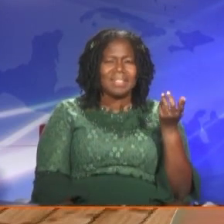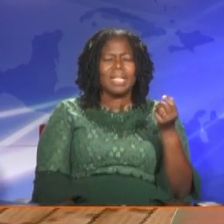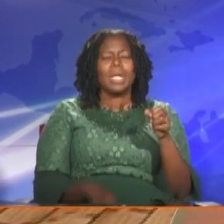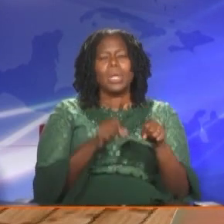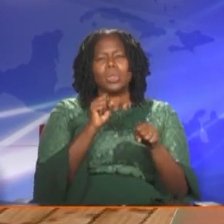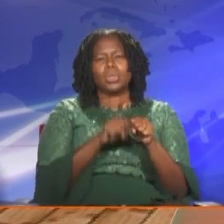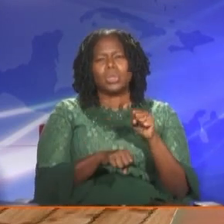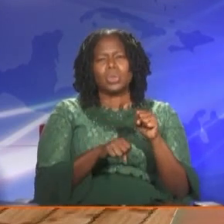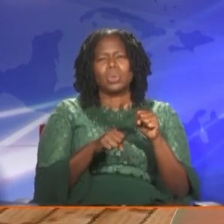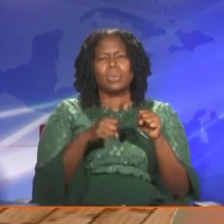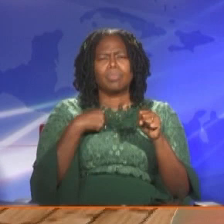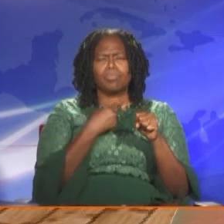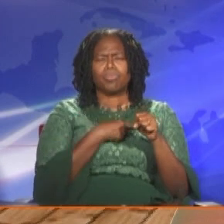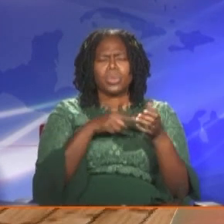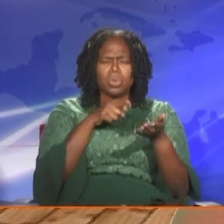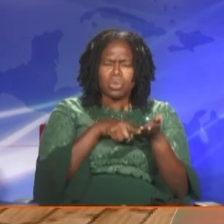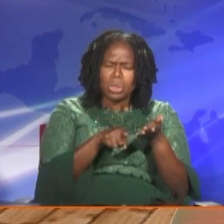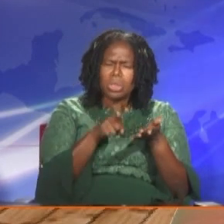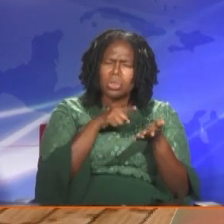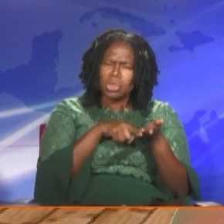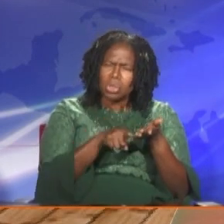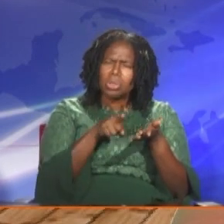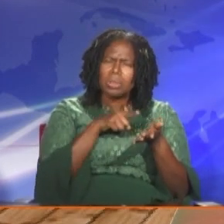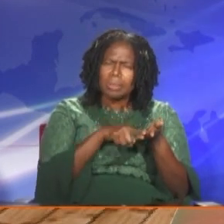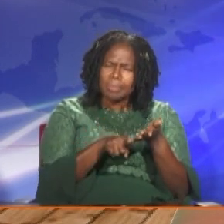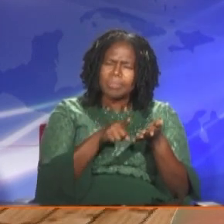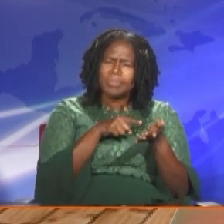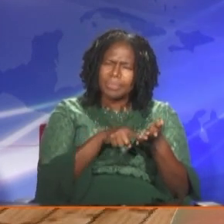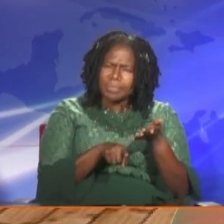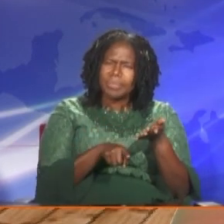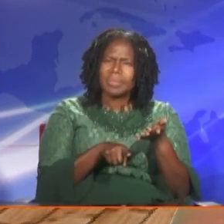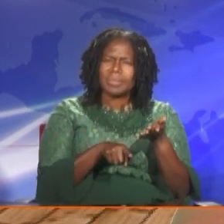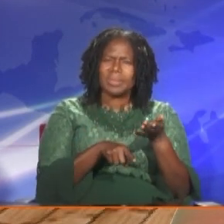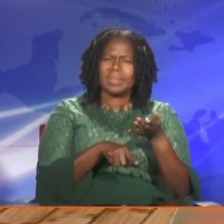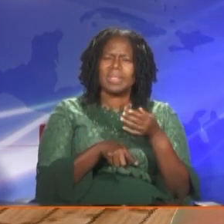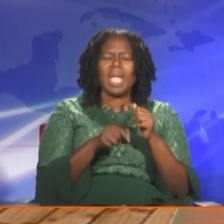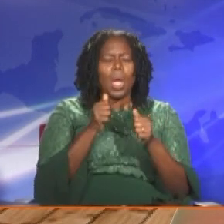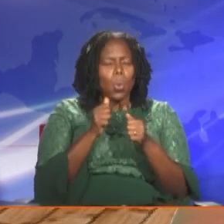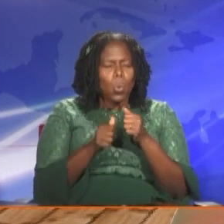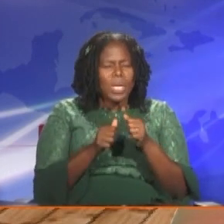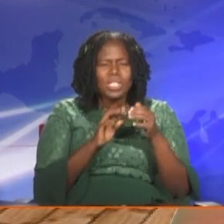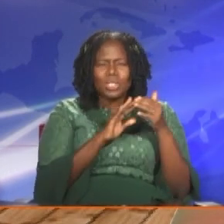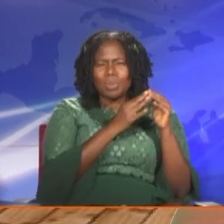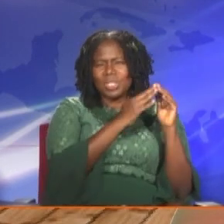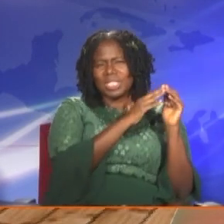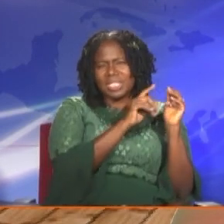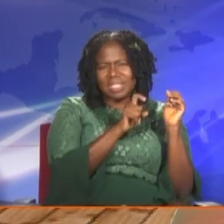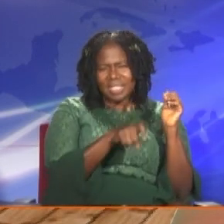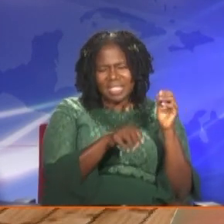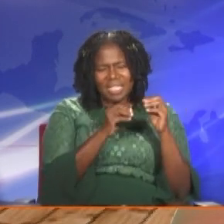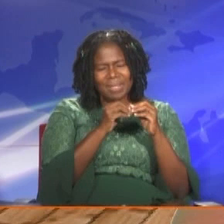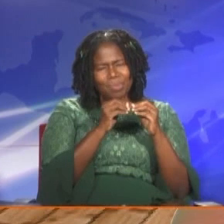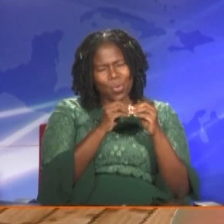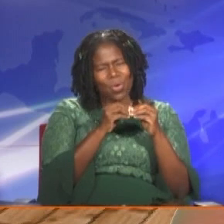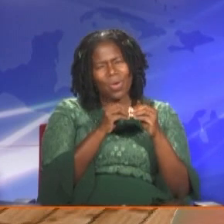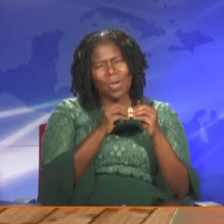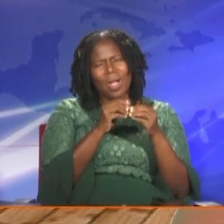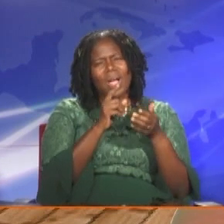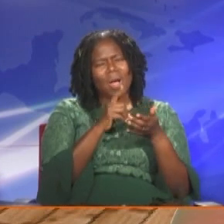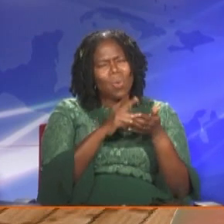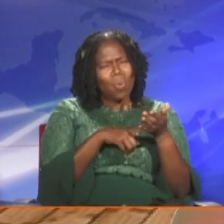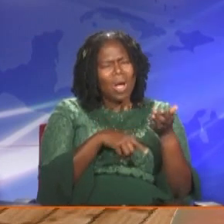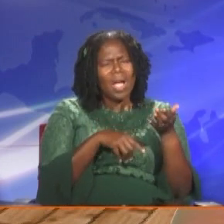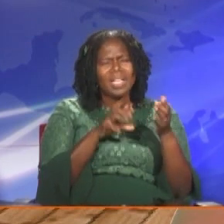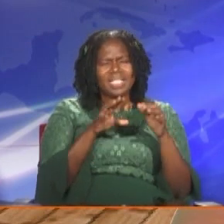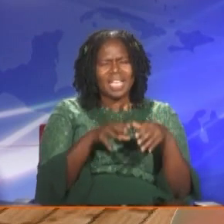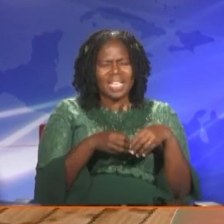need research to be done, and which communities need it more, and what facilities that we can